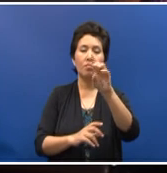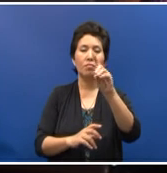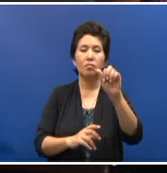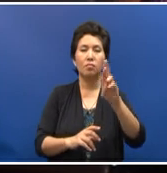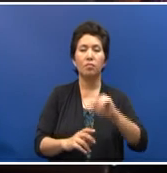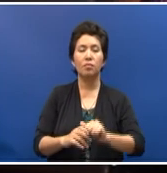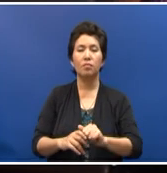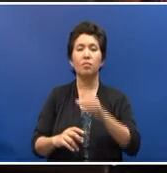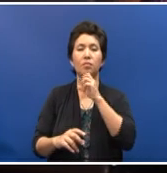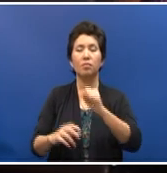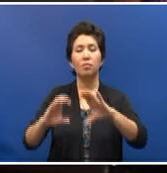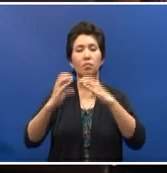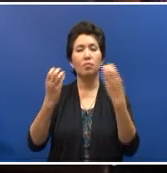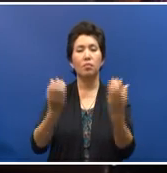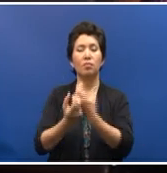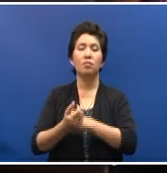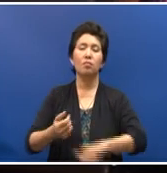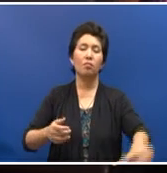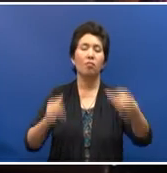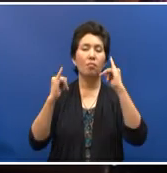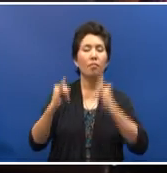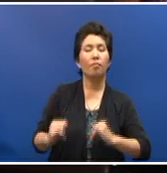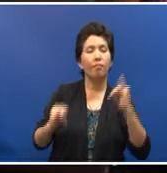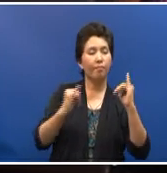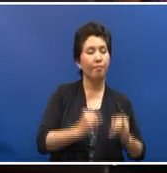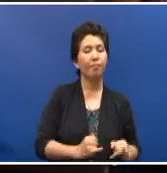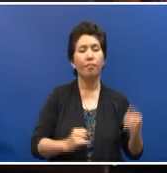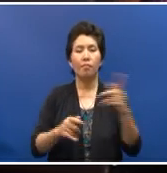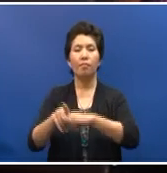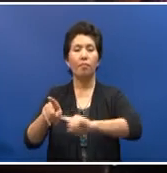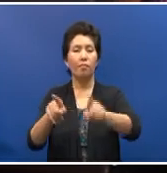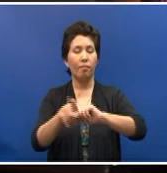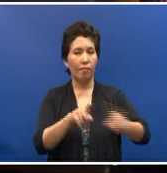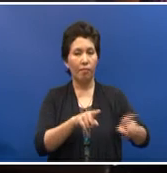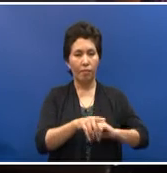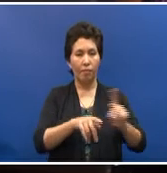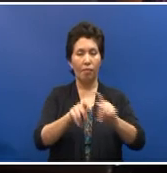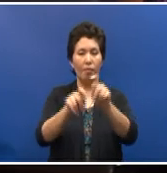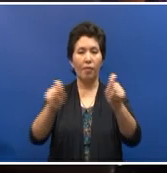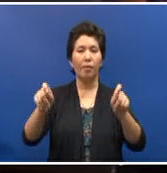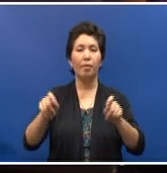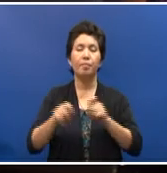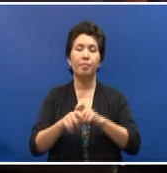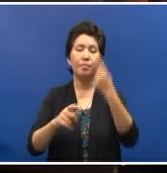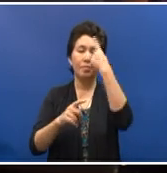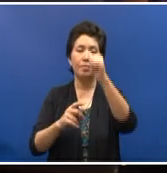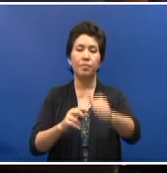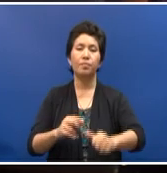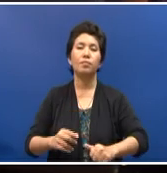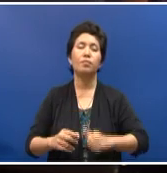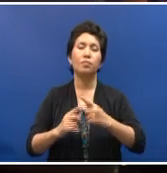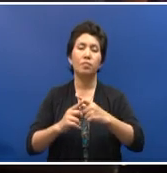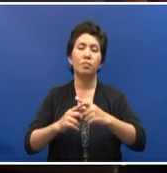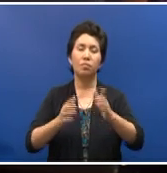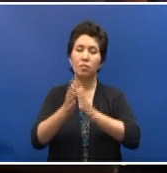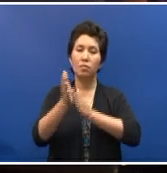okay, age, class, and ethnicity, are differentially positioned, okay, in regard to access to